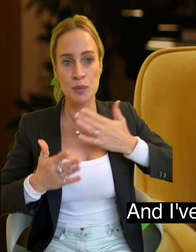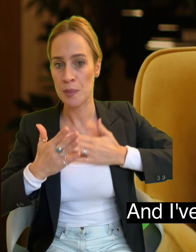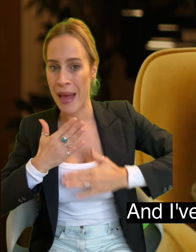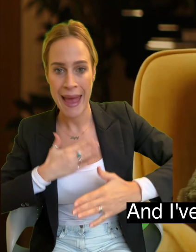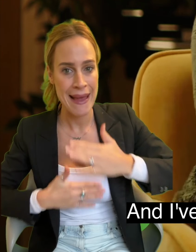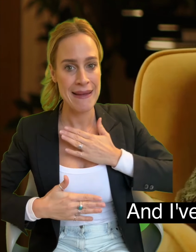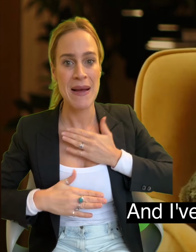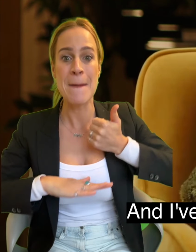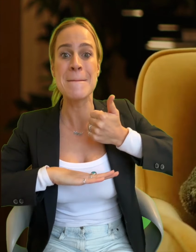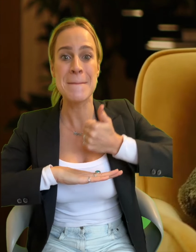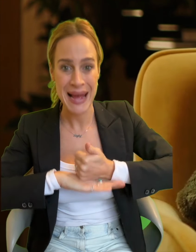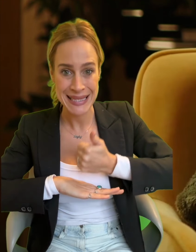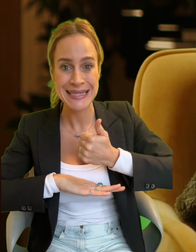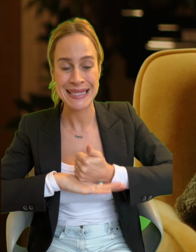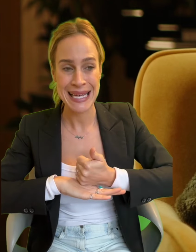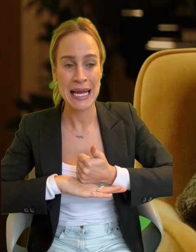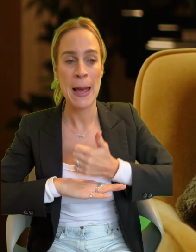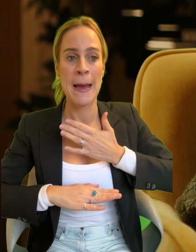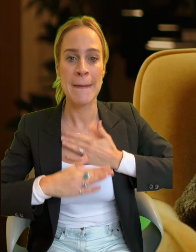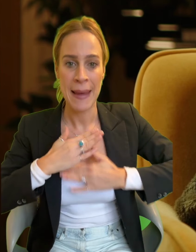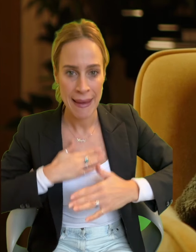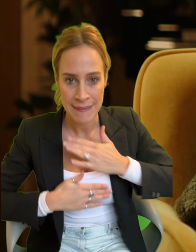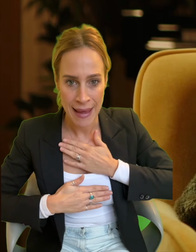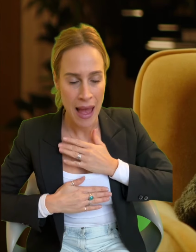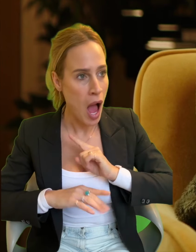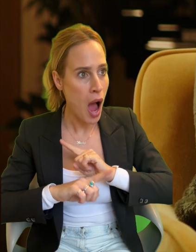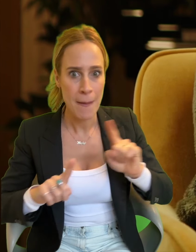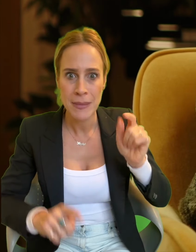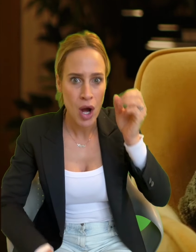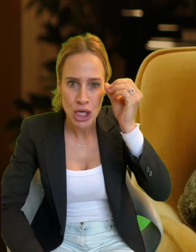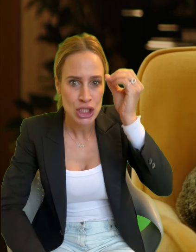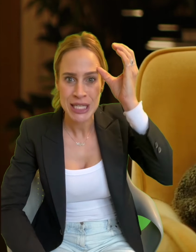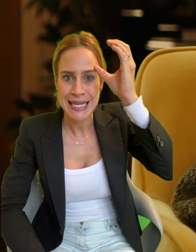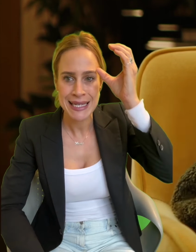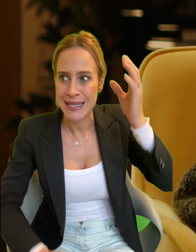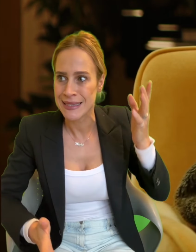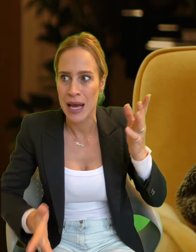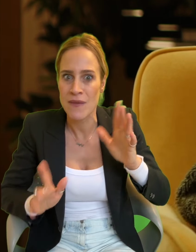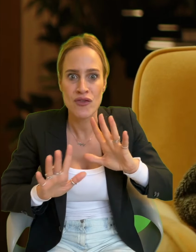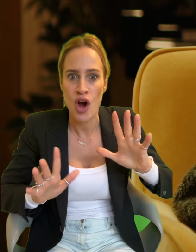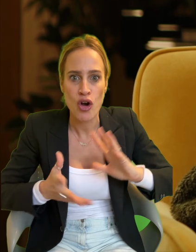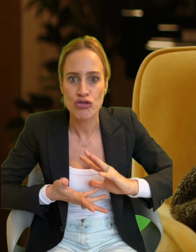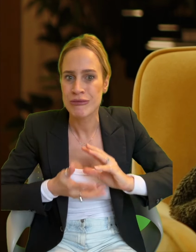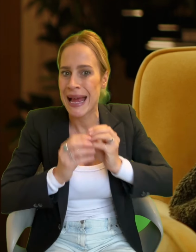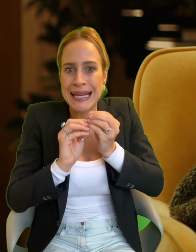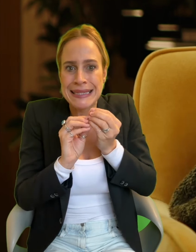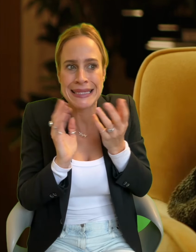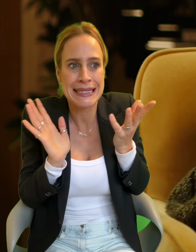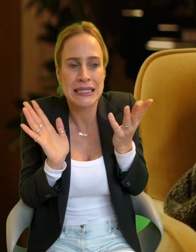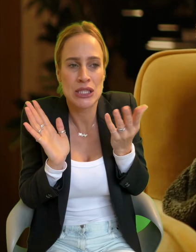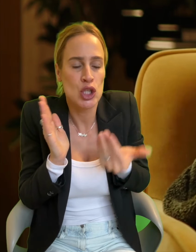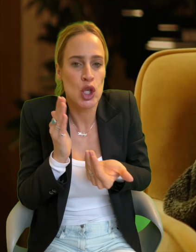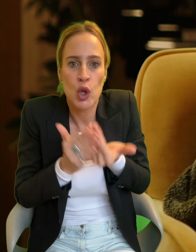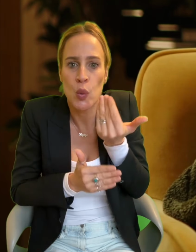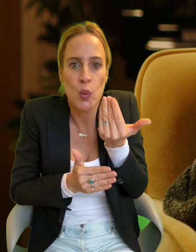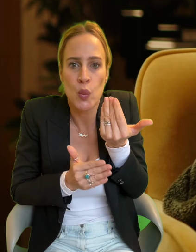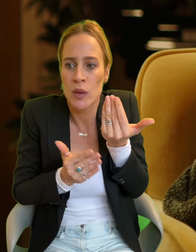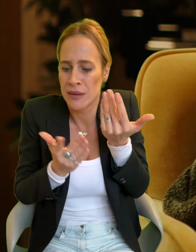million different shows, I'm not a genius. I've not created a